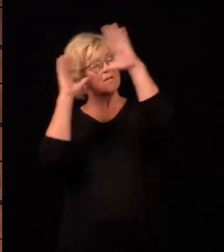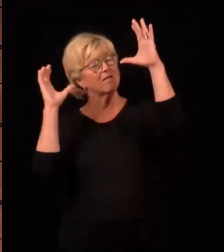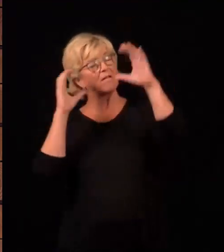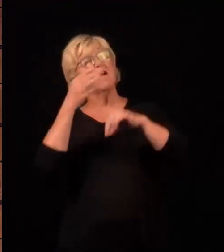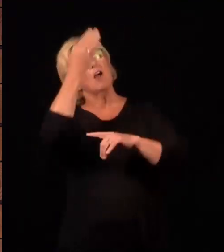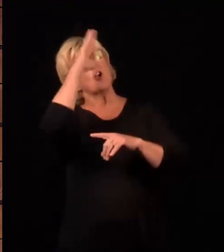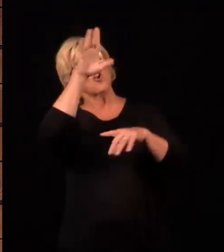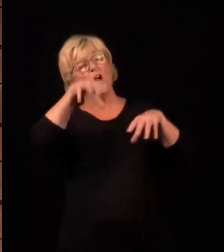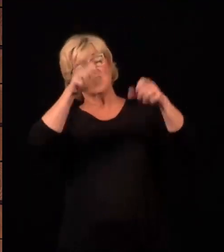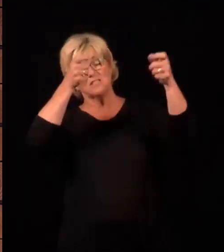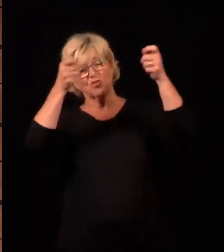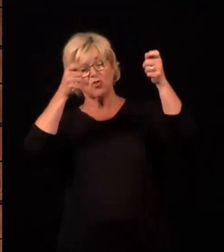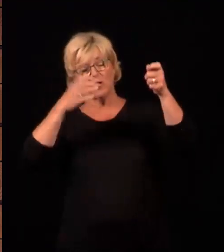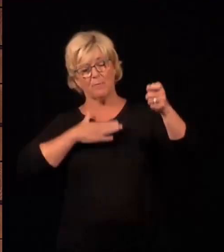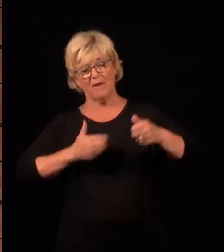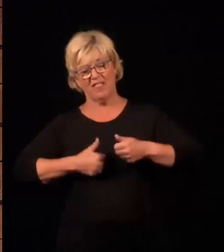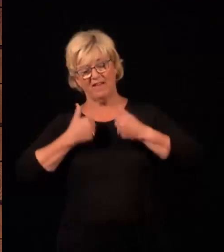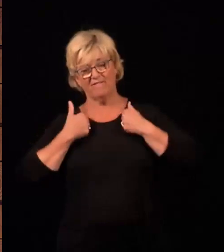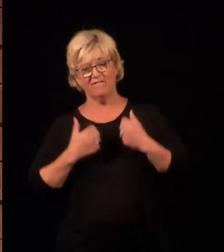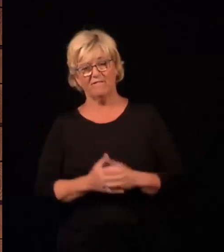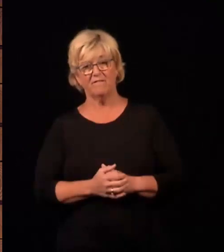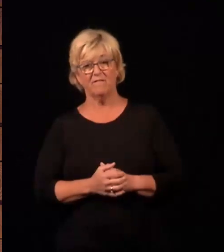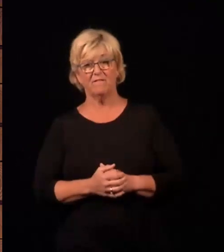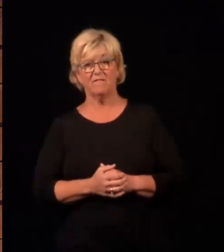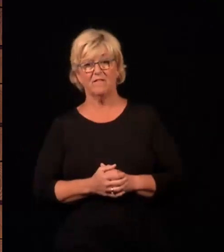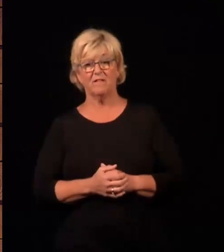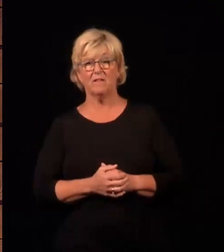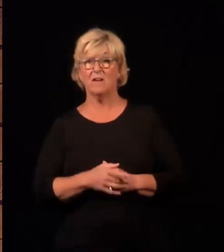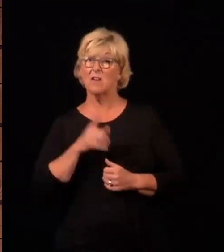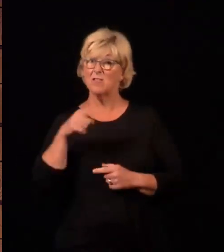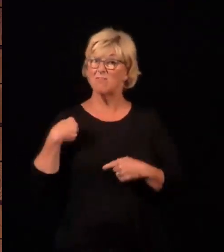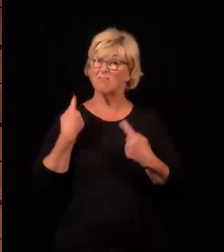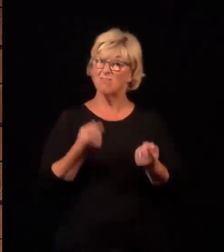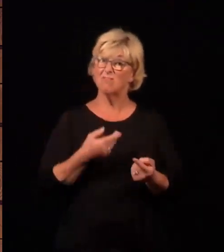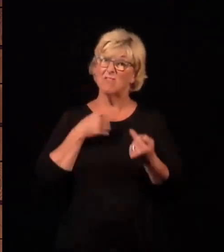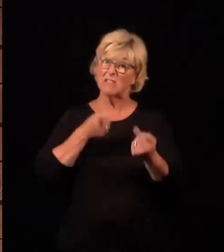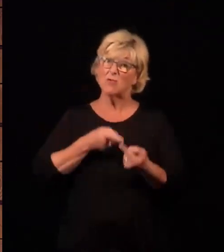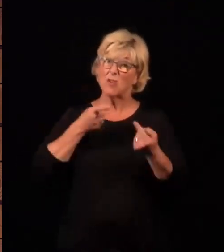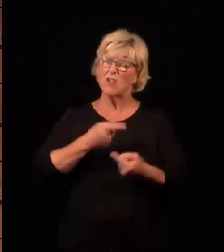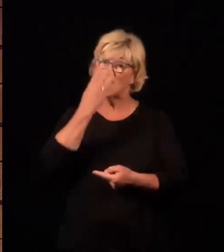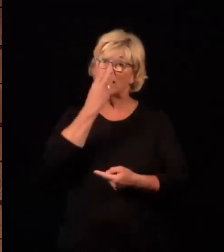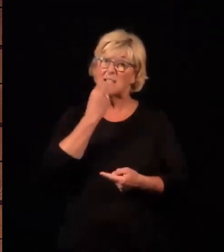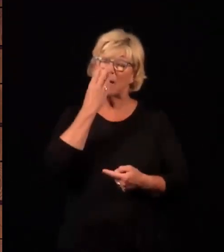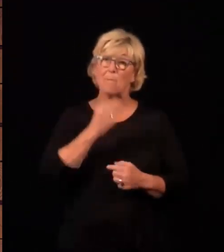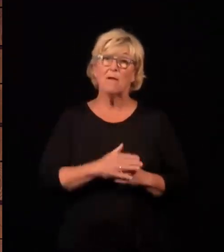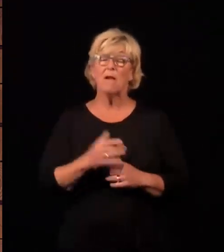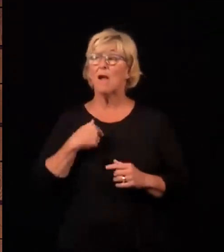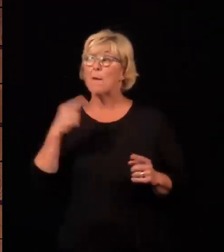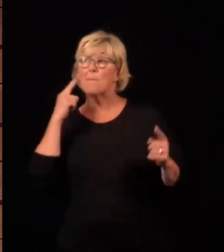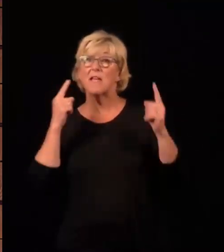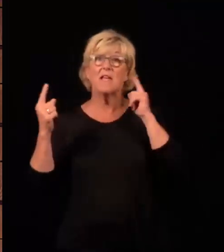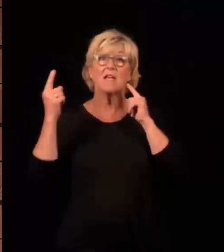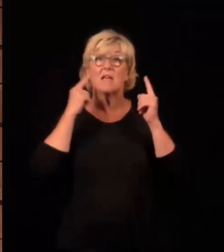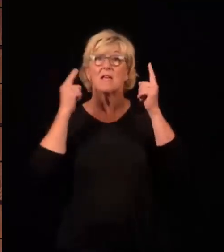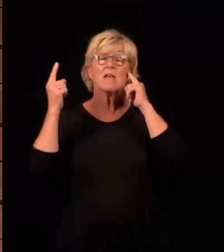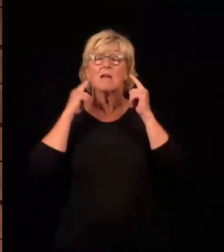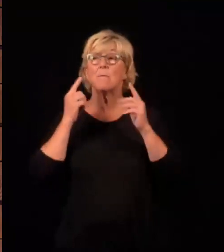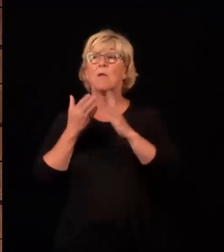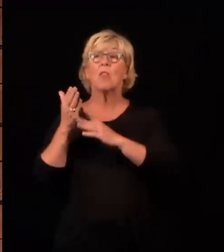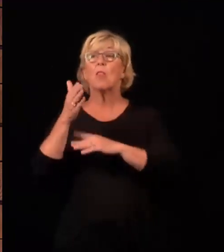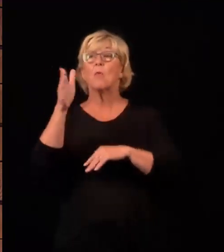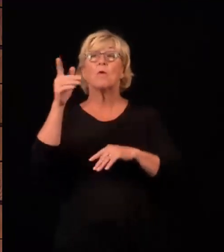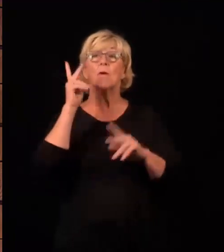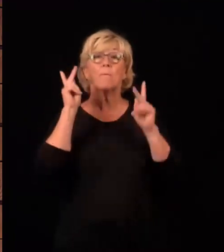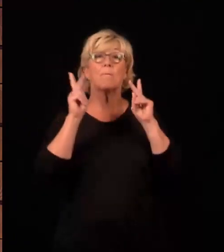God is in charge. Are you having some struggles sleeping? You know what I'm hearing anecdotally through people